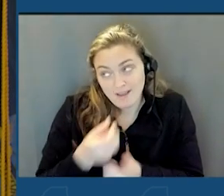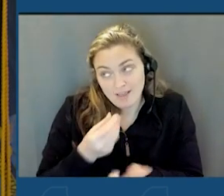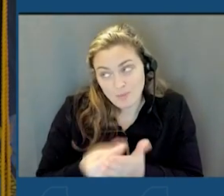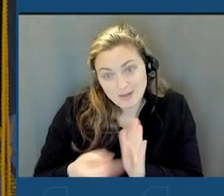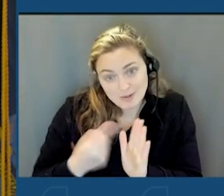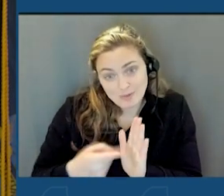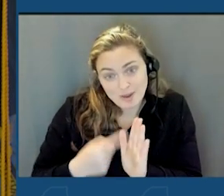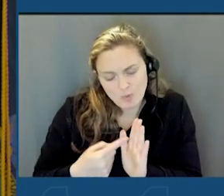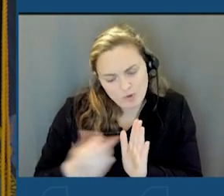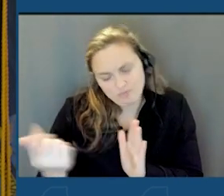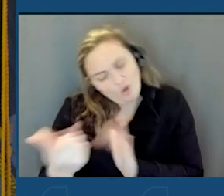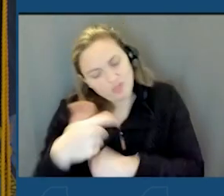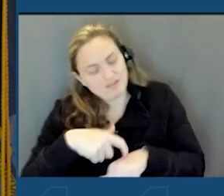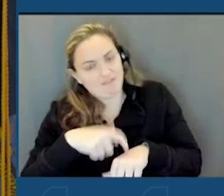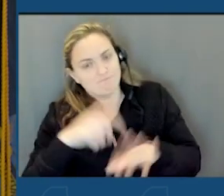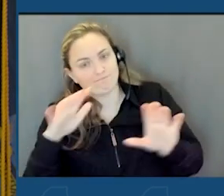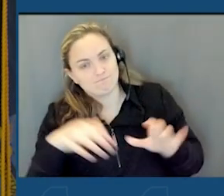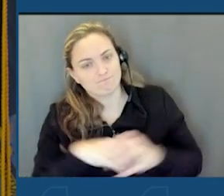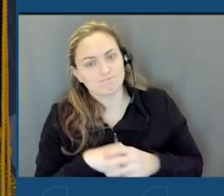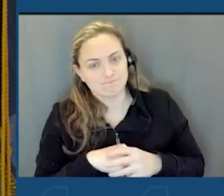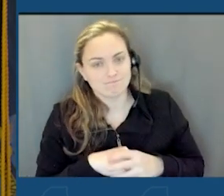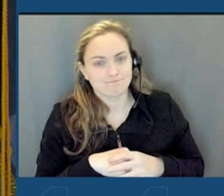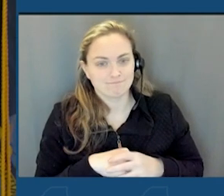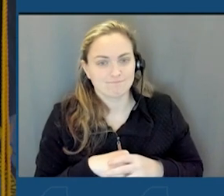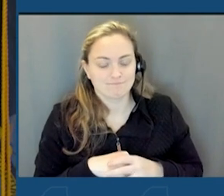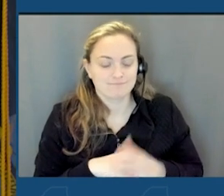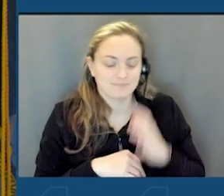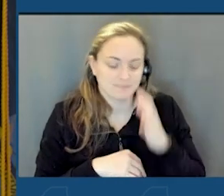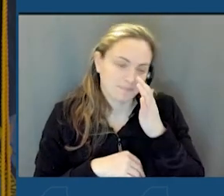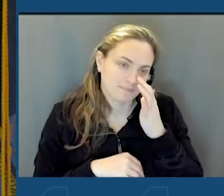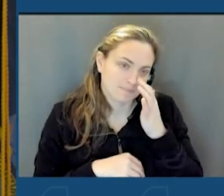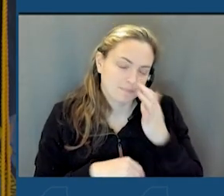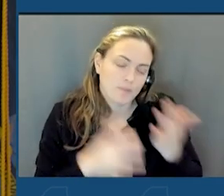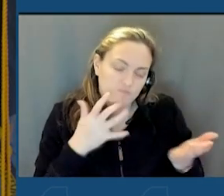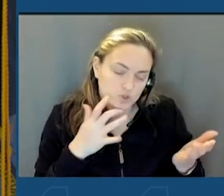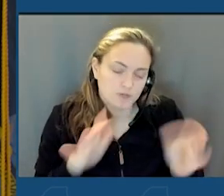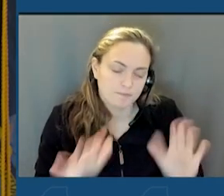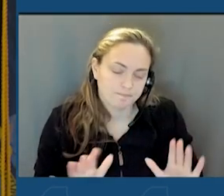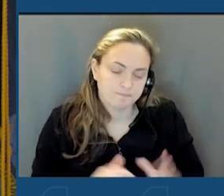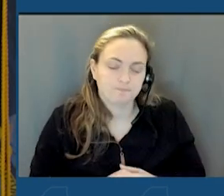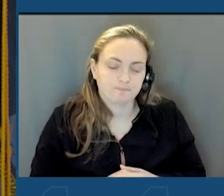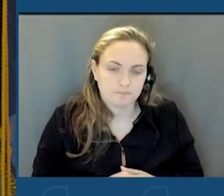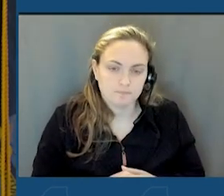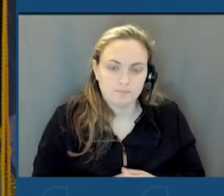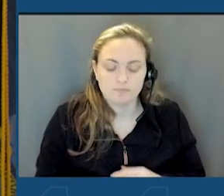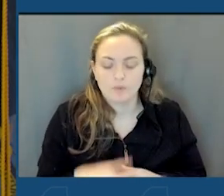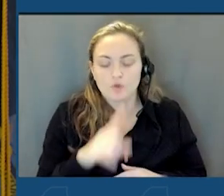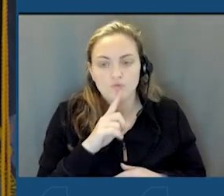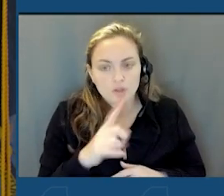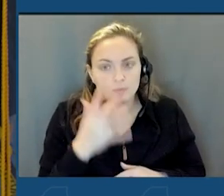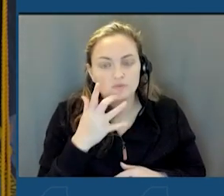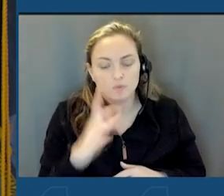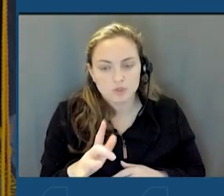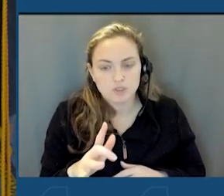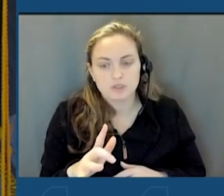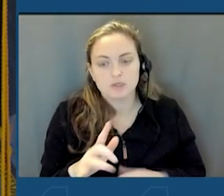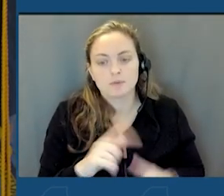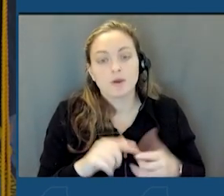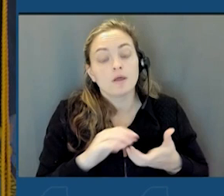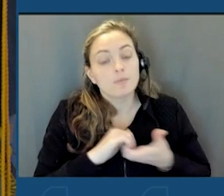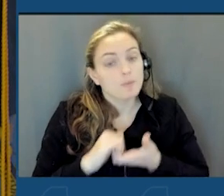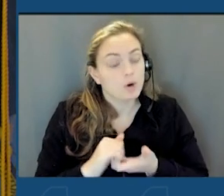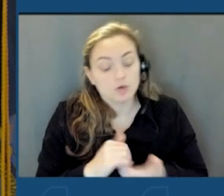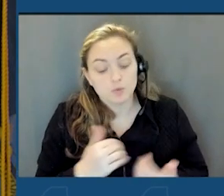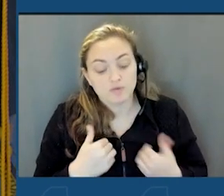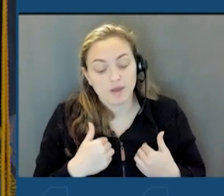it all the time. And I've been very fortunate. And this village has been very fortunate. The partners we have,